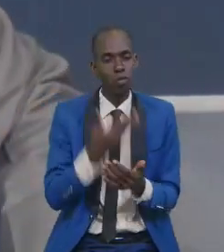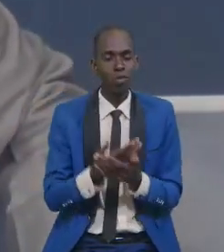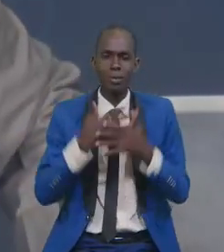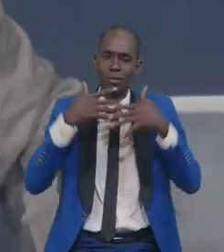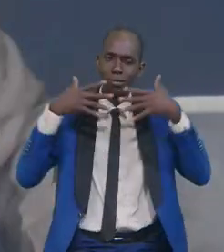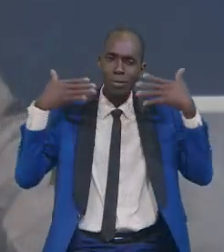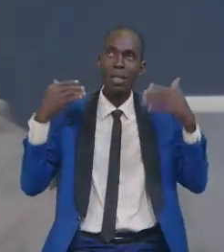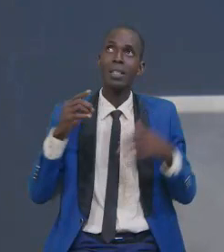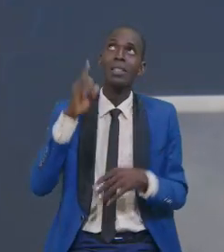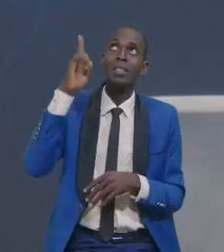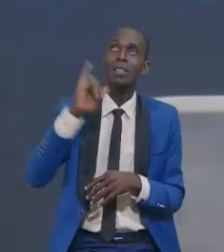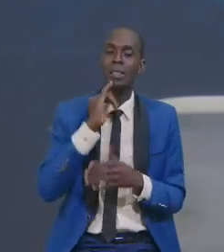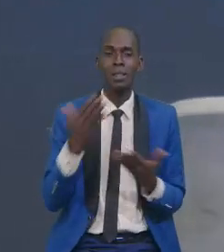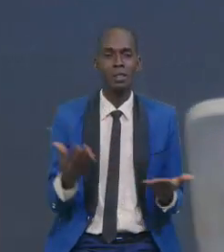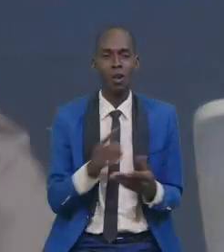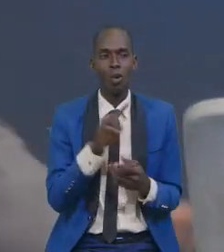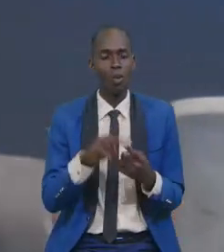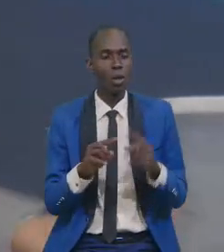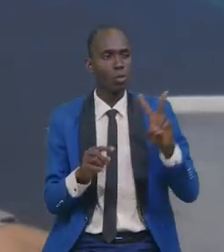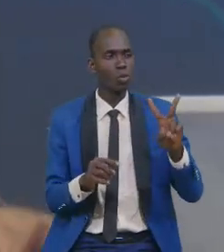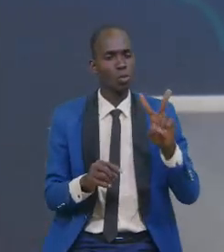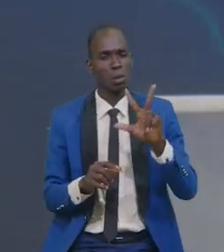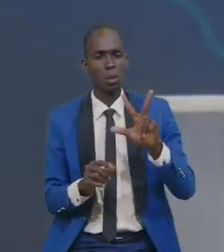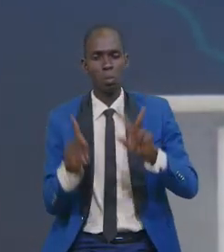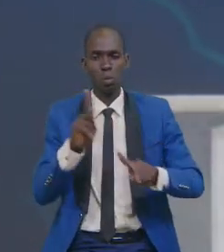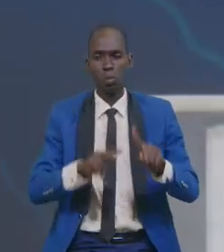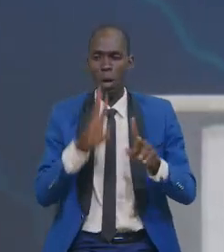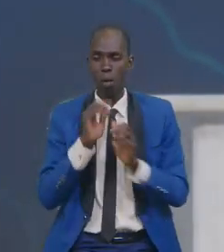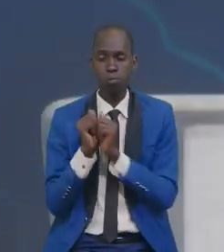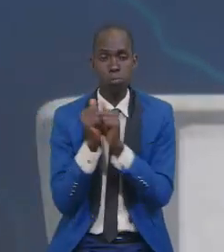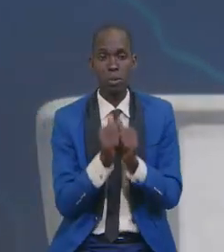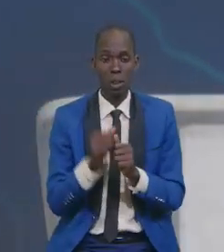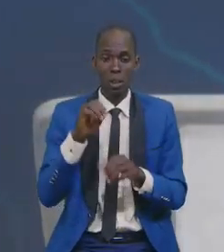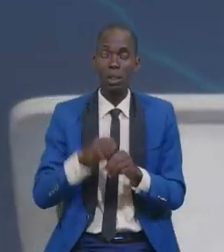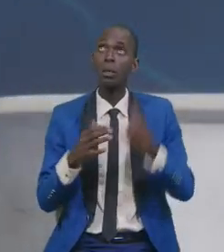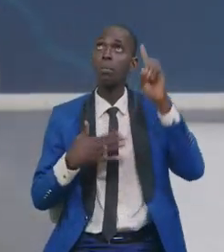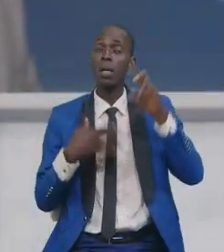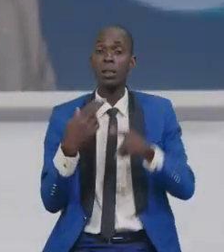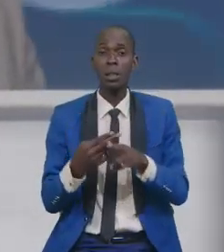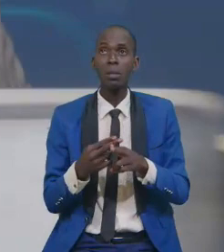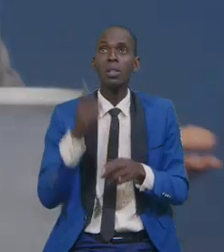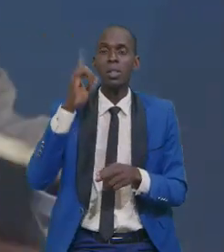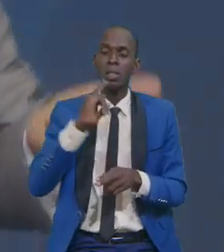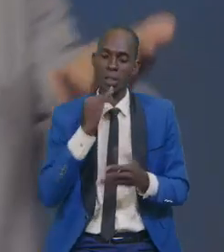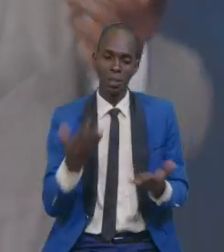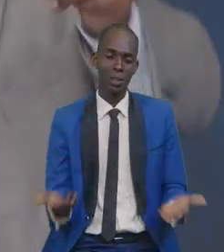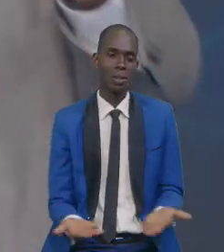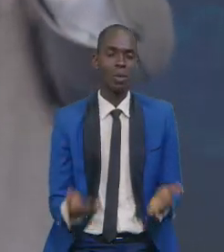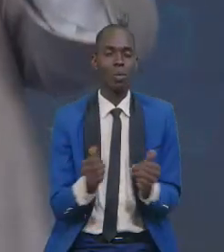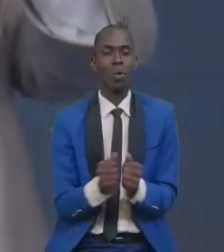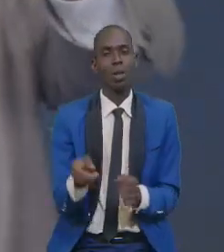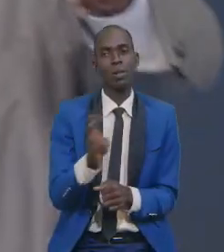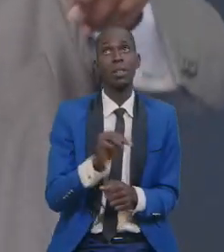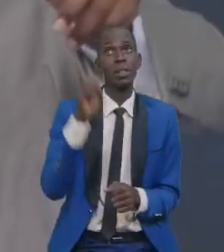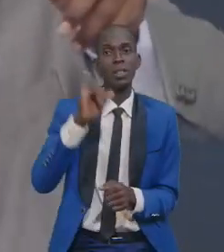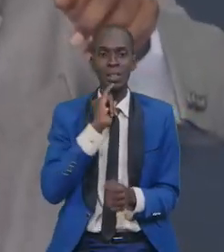or three are gathered in my name, there I am in the midst of them. He is here, is there